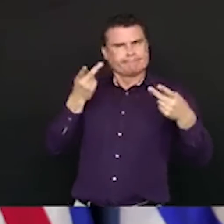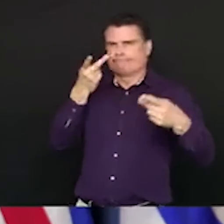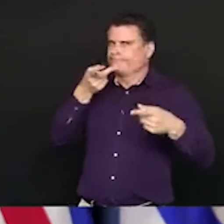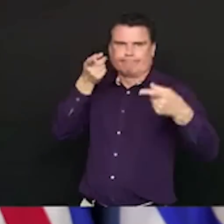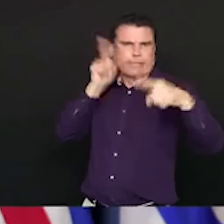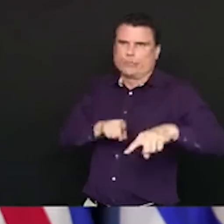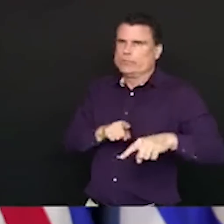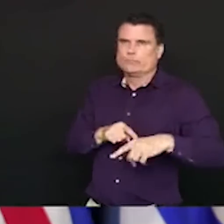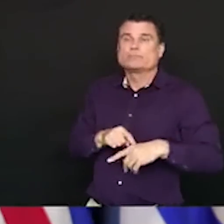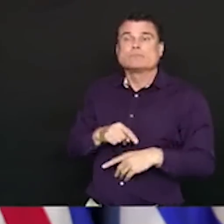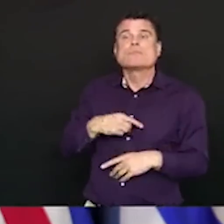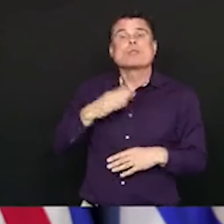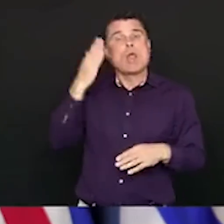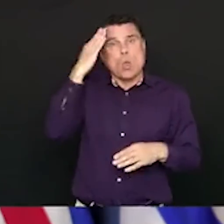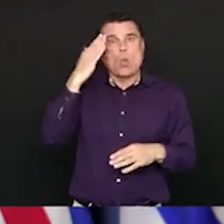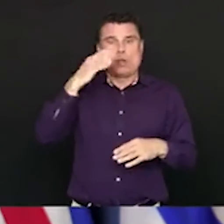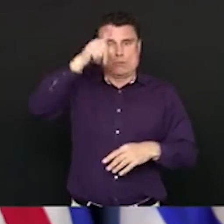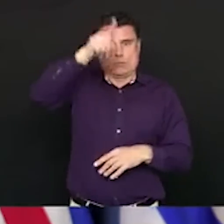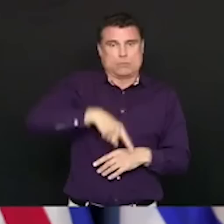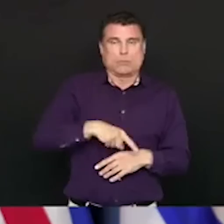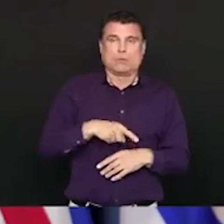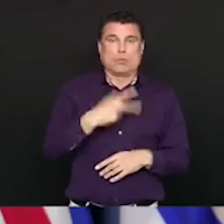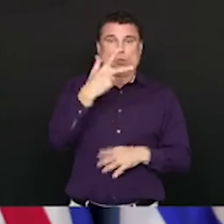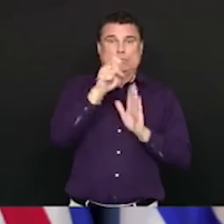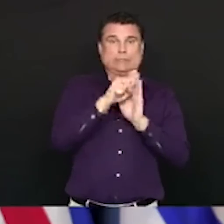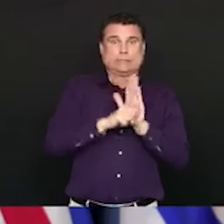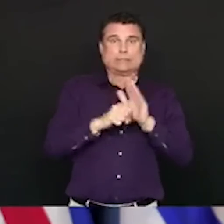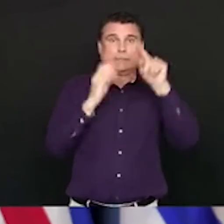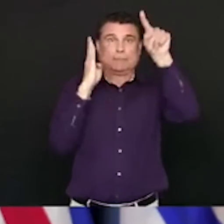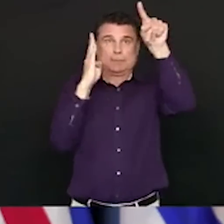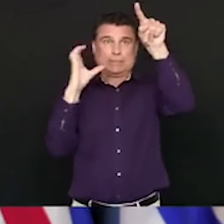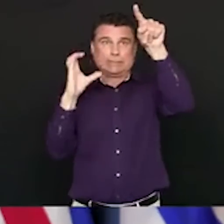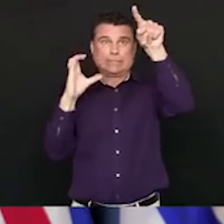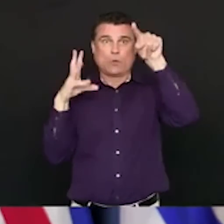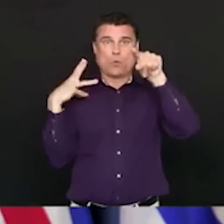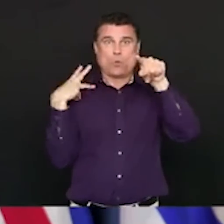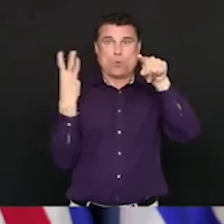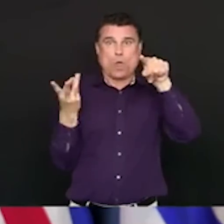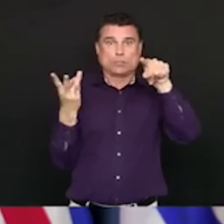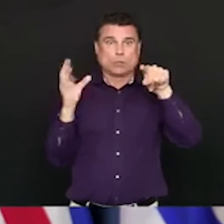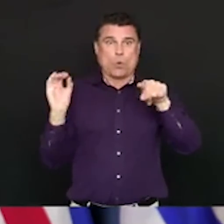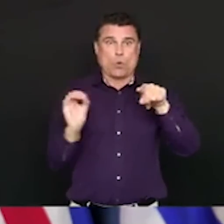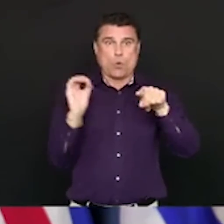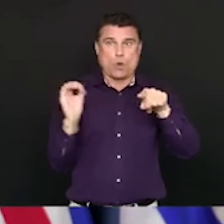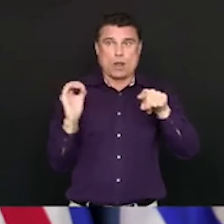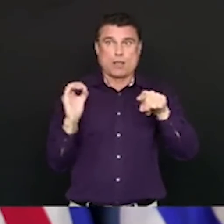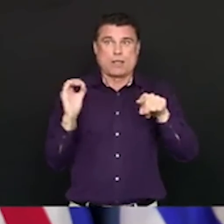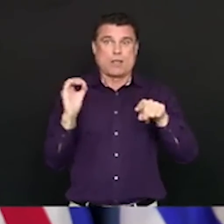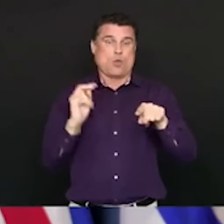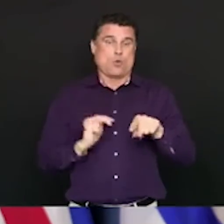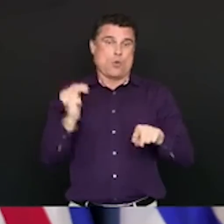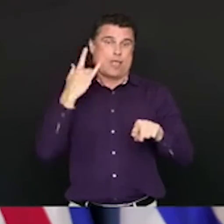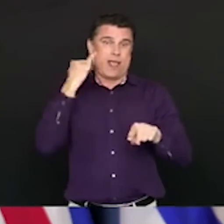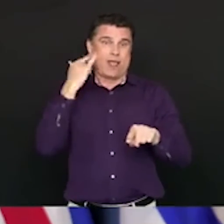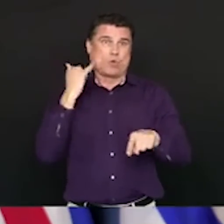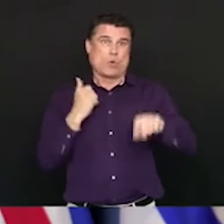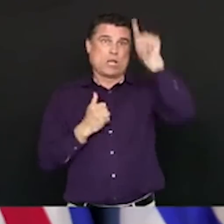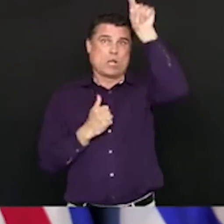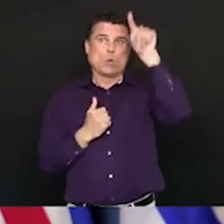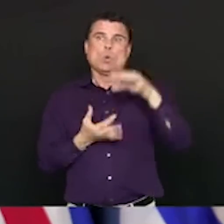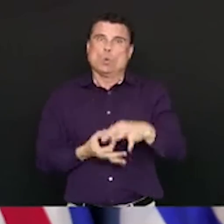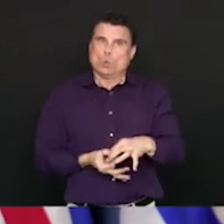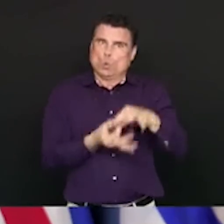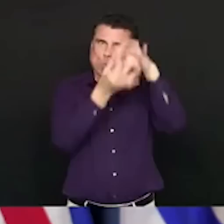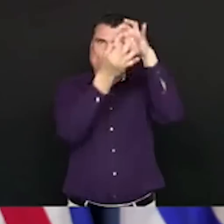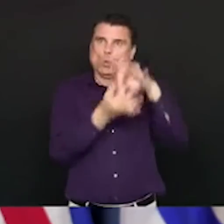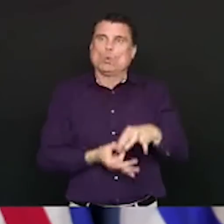Washington, Oregon, and, of course, Northern California, as well as into the south when you look at Hollywood North and all of the film